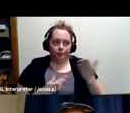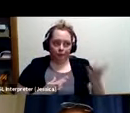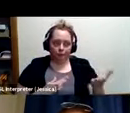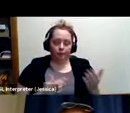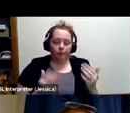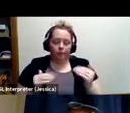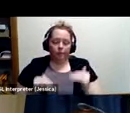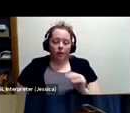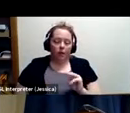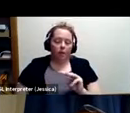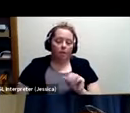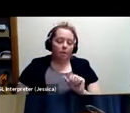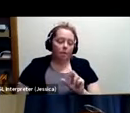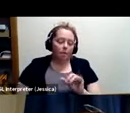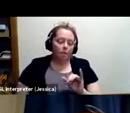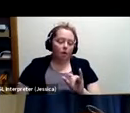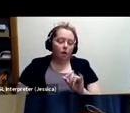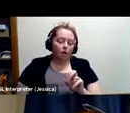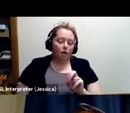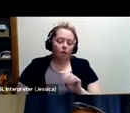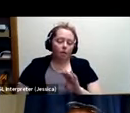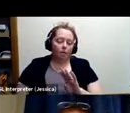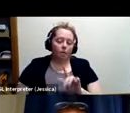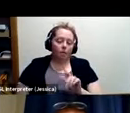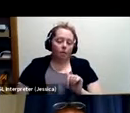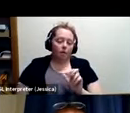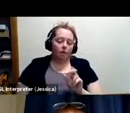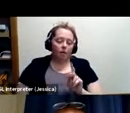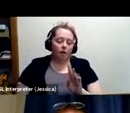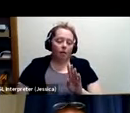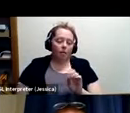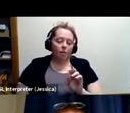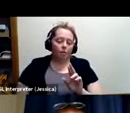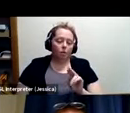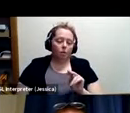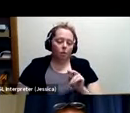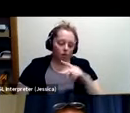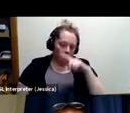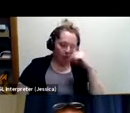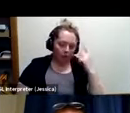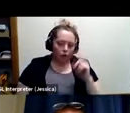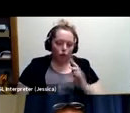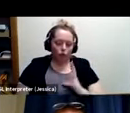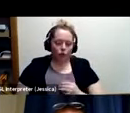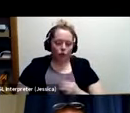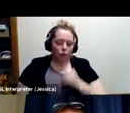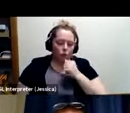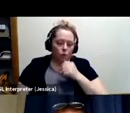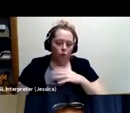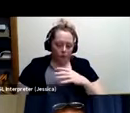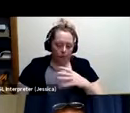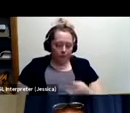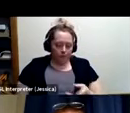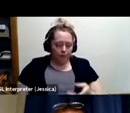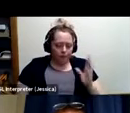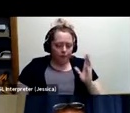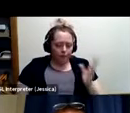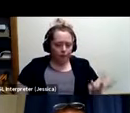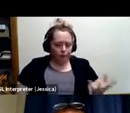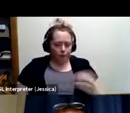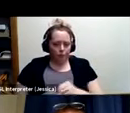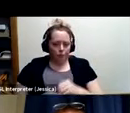a Black trans woman. She's coming in with a high focus on drug and rehab and making sure